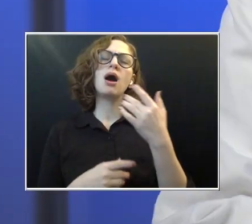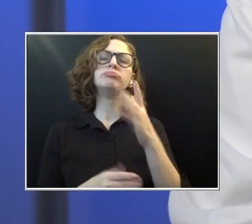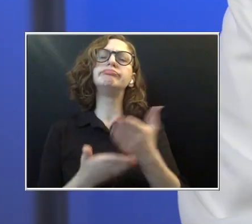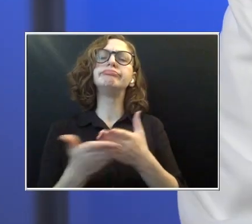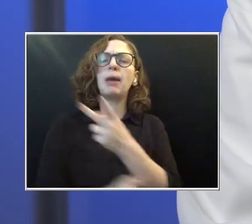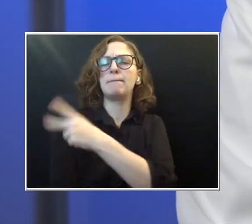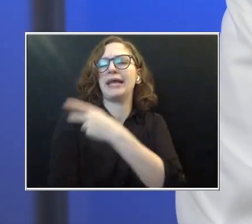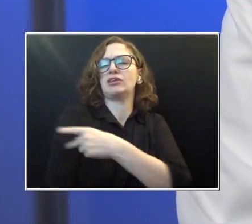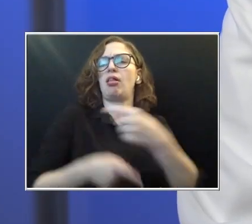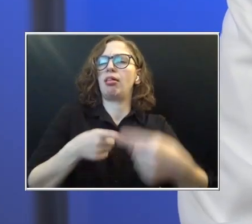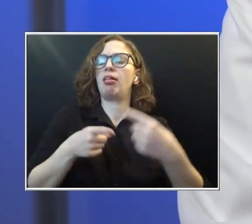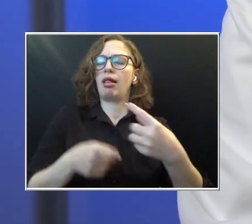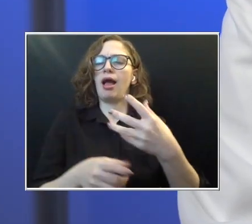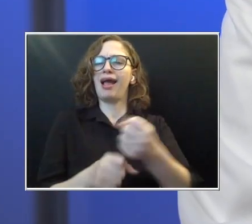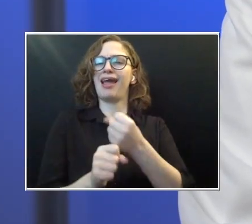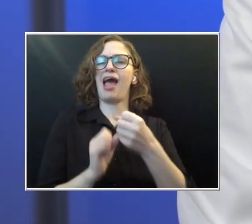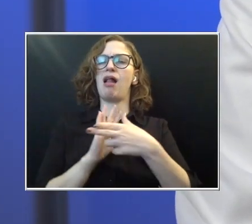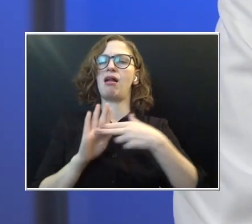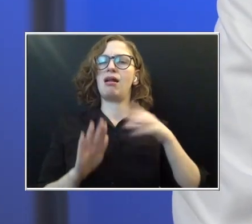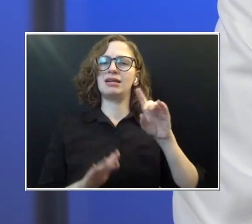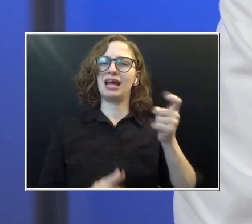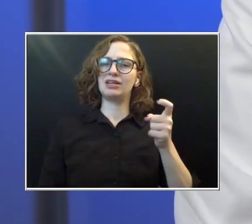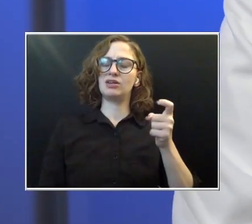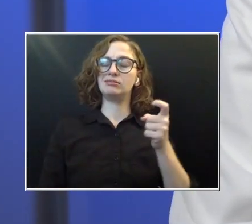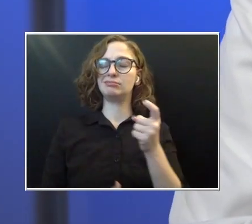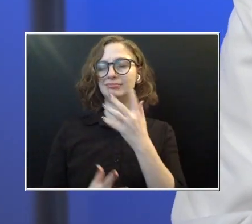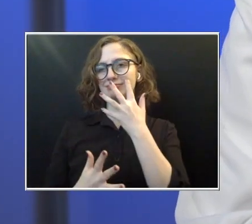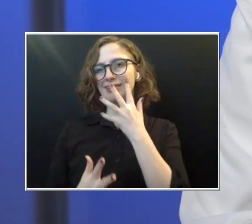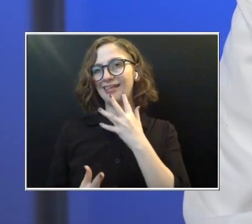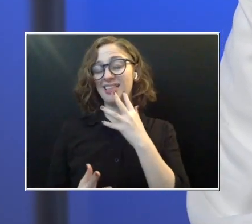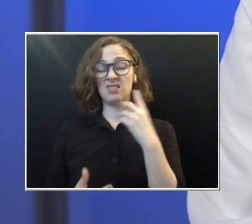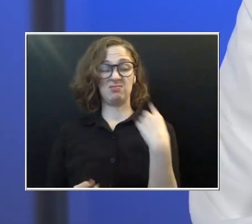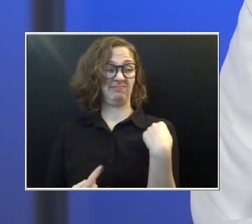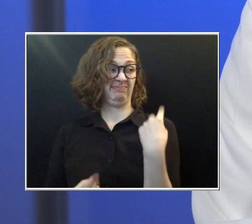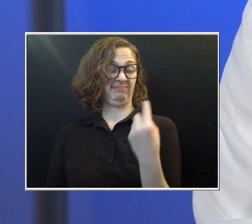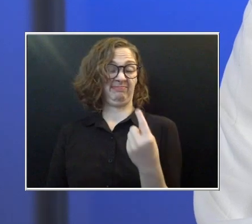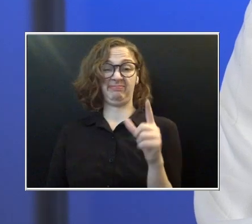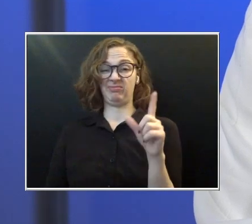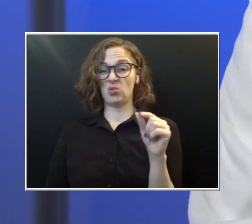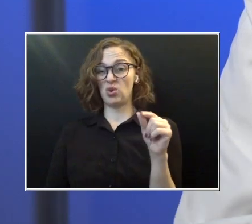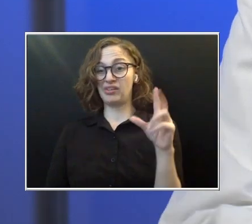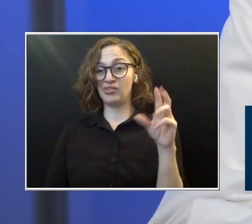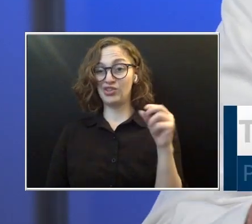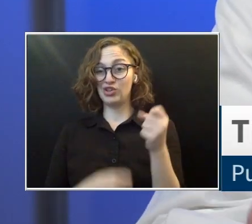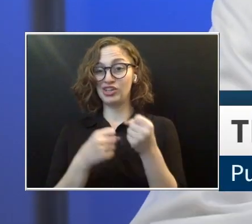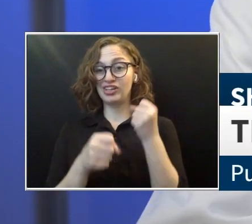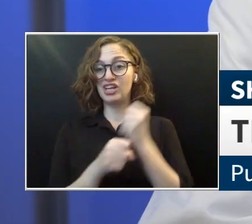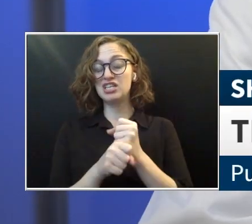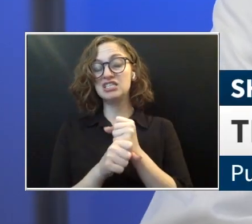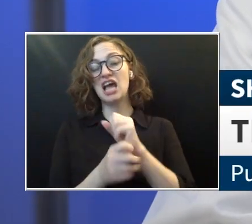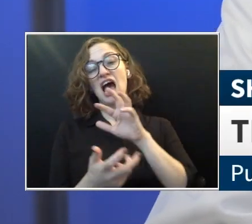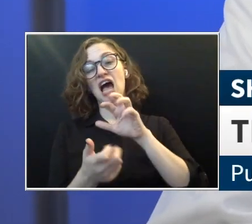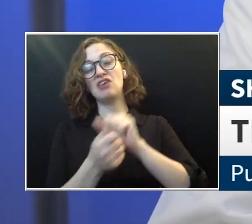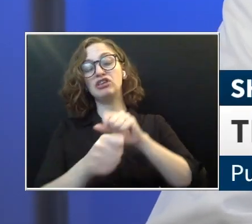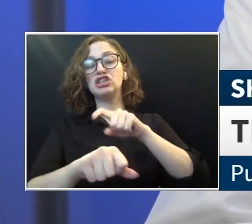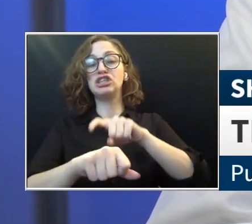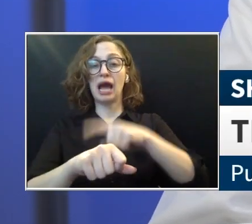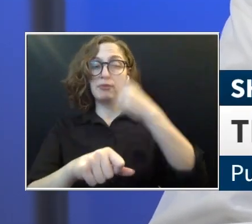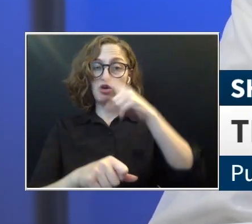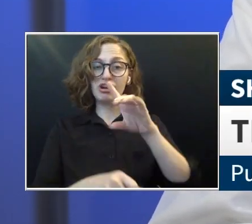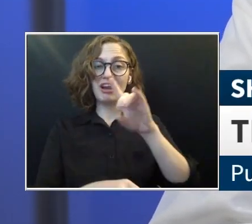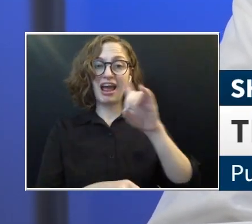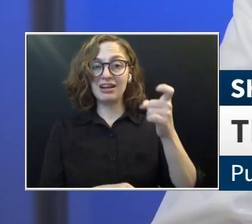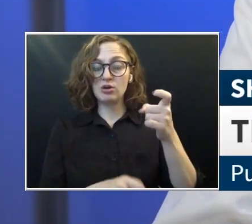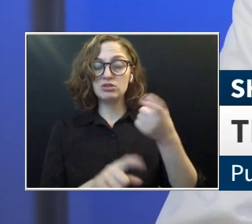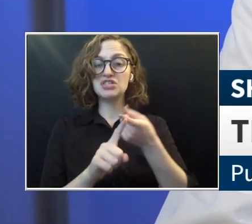Sadly, and this has not changed over 20 or 30 years, the average time to diagnosis from onset of symptoms to diagnosis is 2+